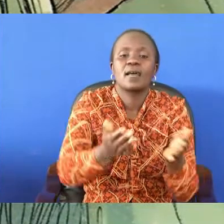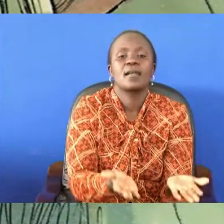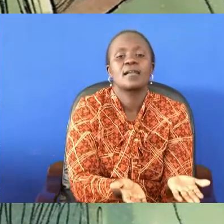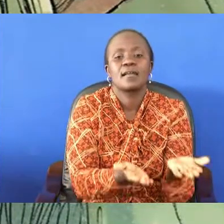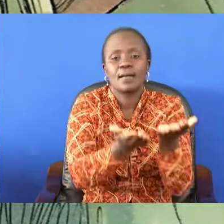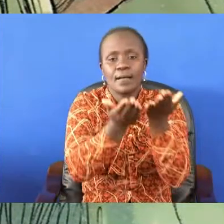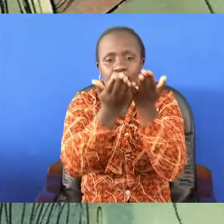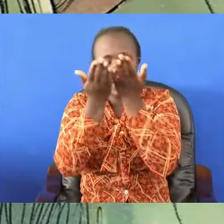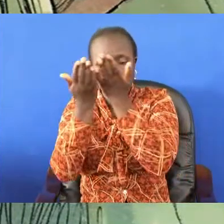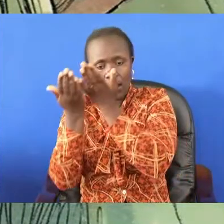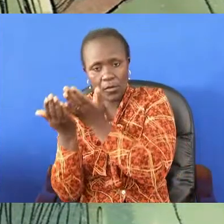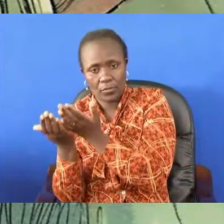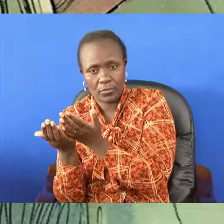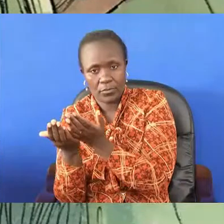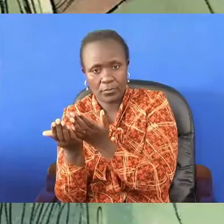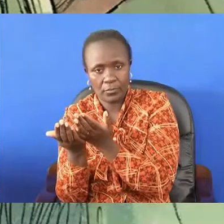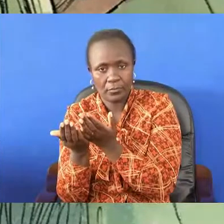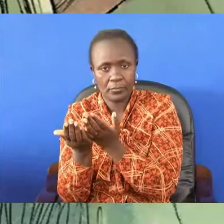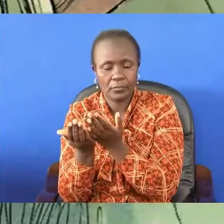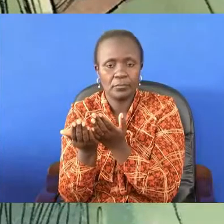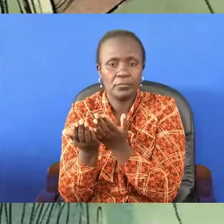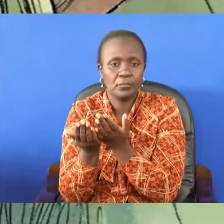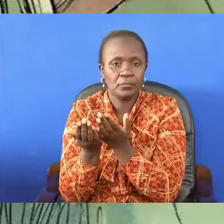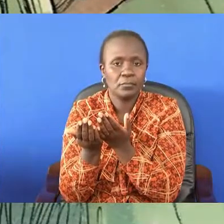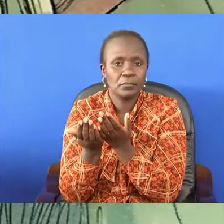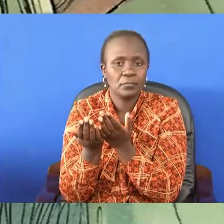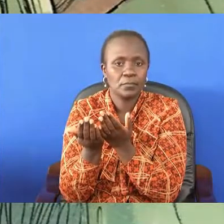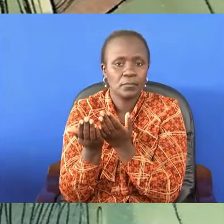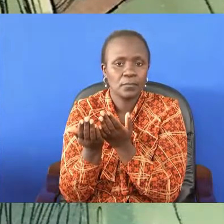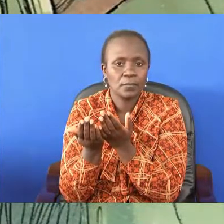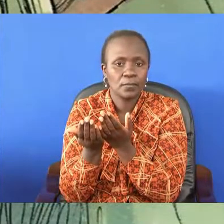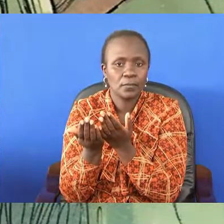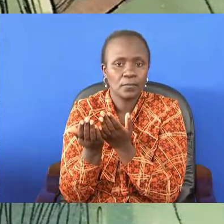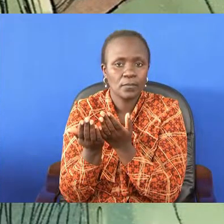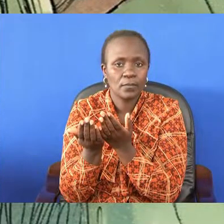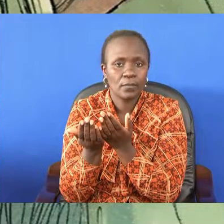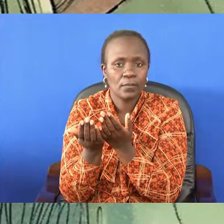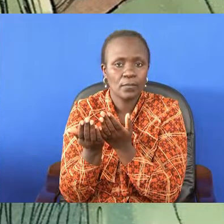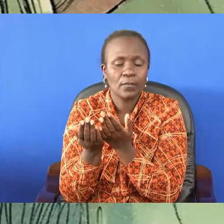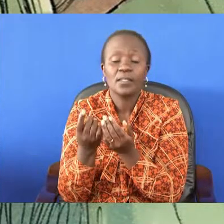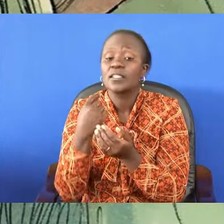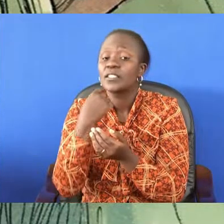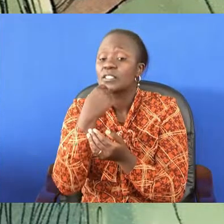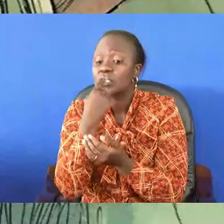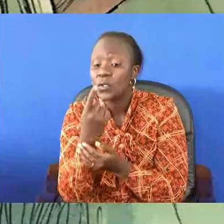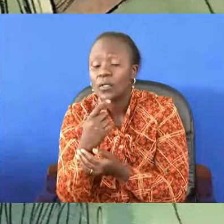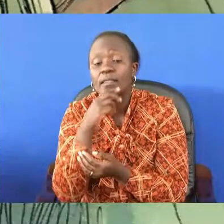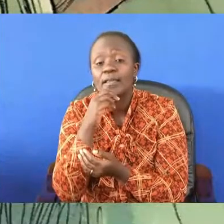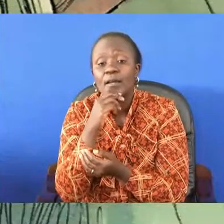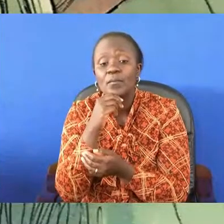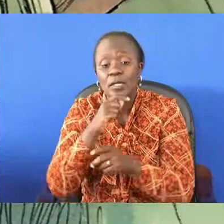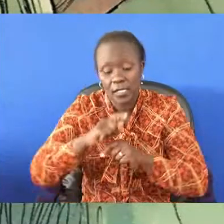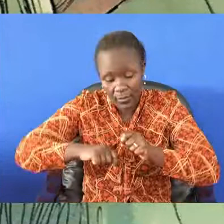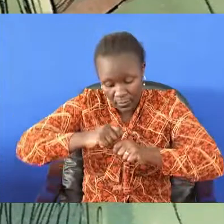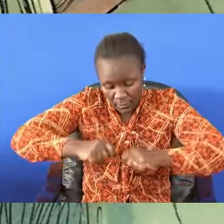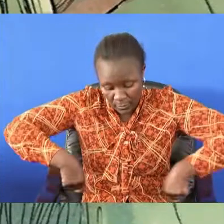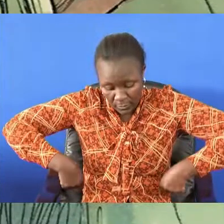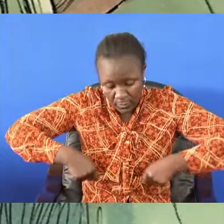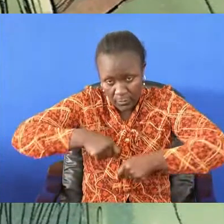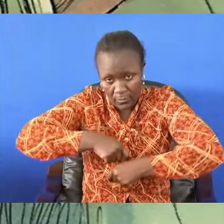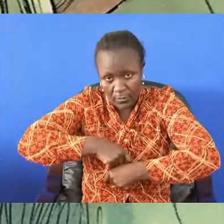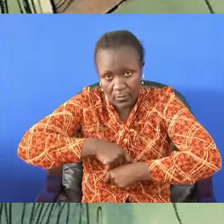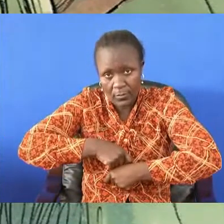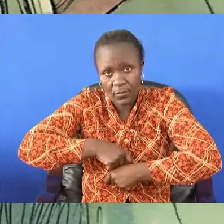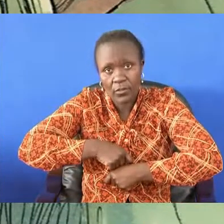he let them down to Jeremiah. He told Jeremiah to tie some clothes and some